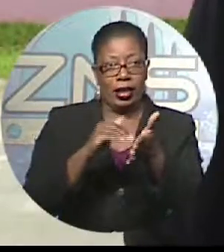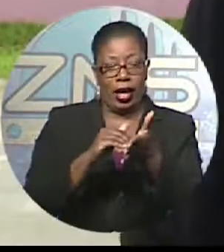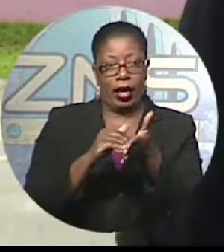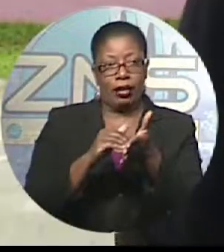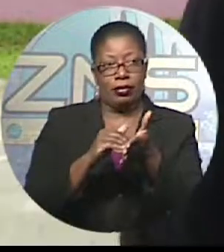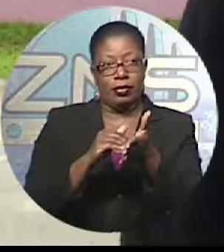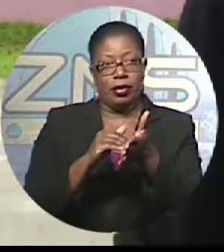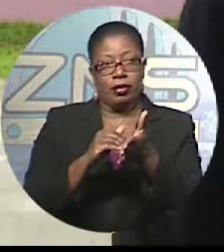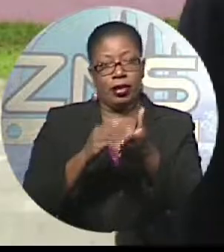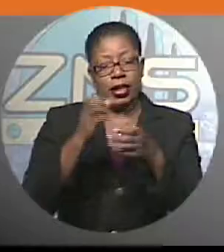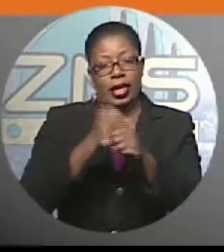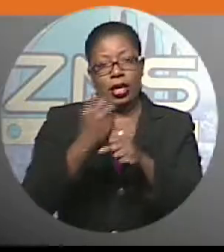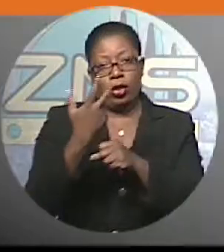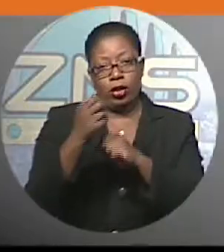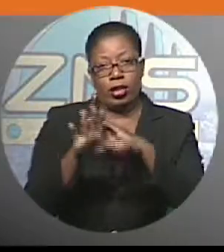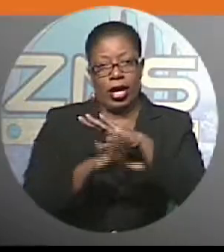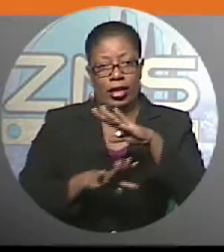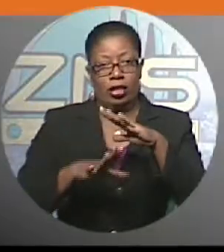the 13 under championship.